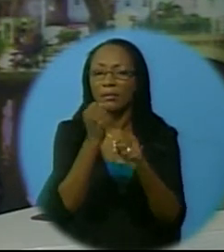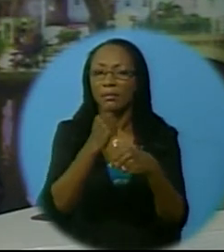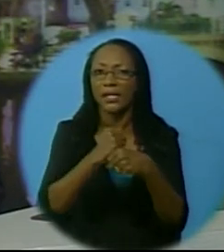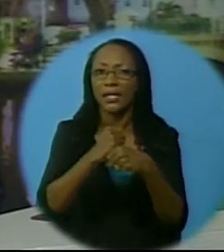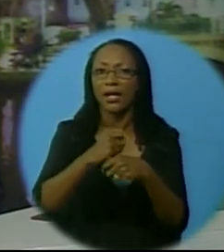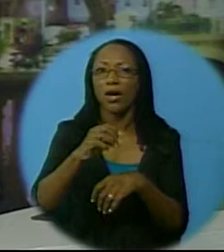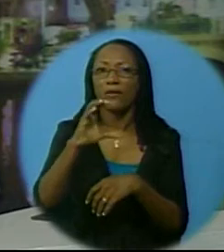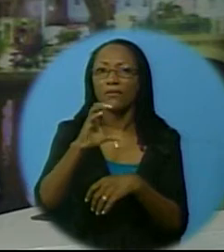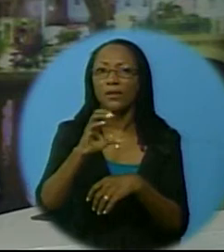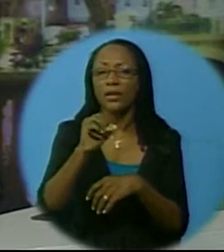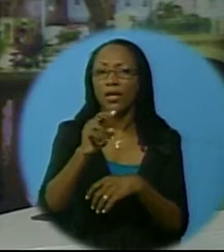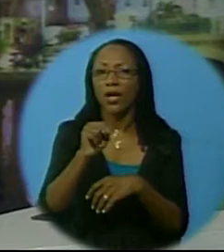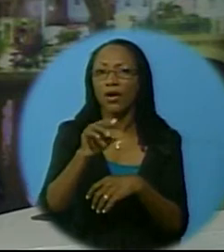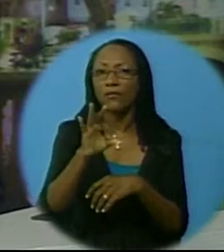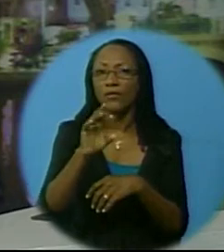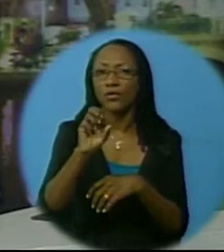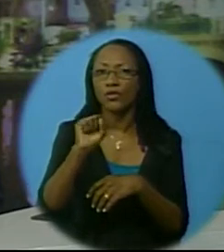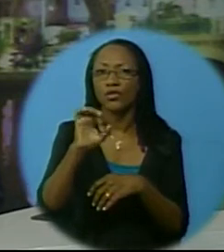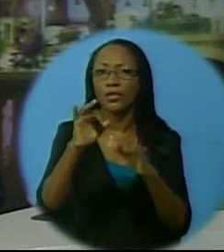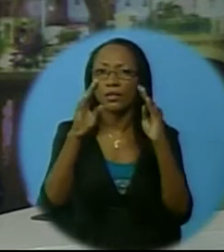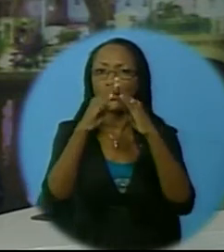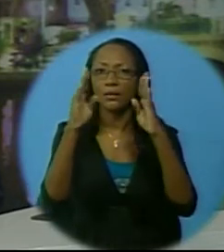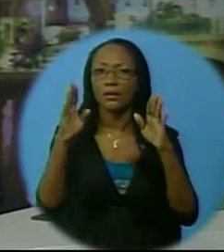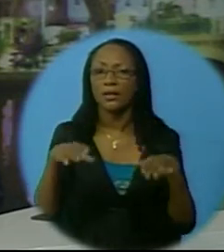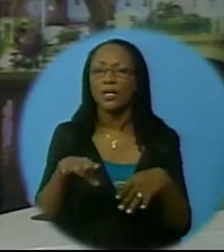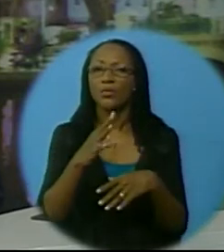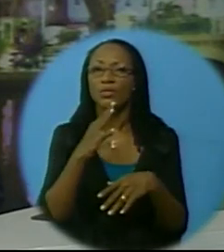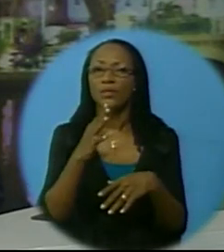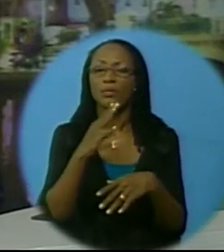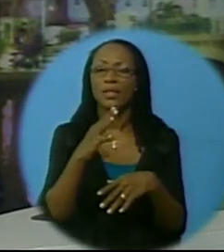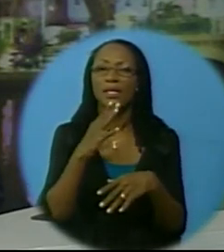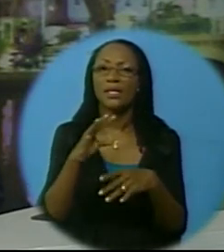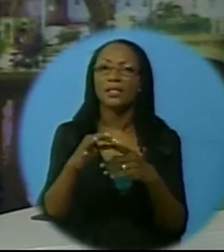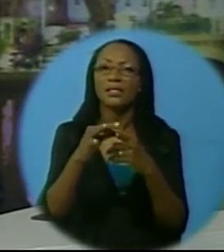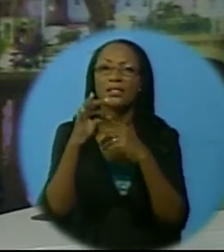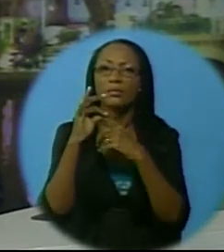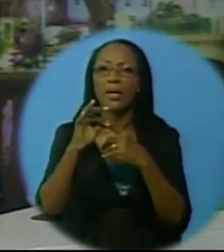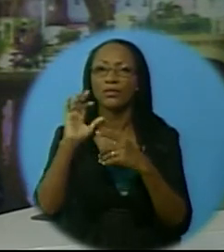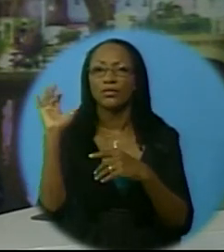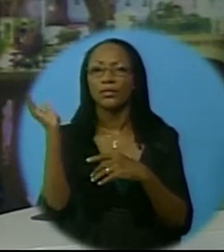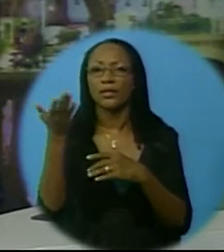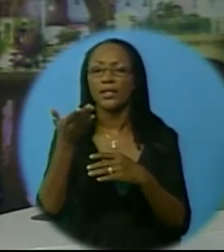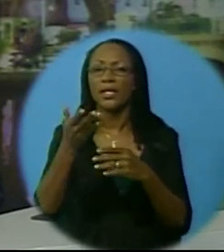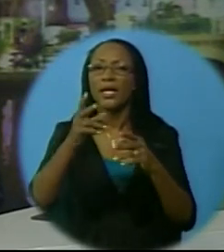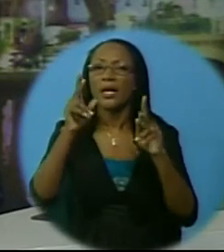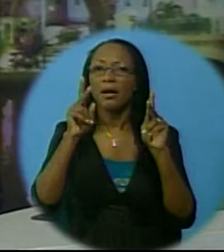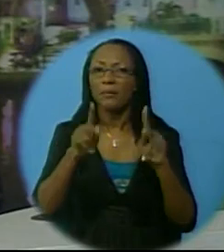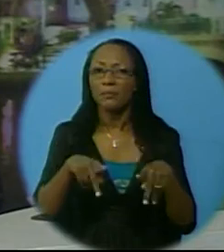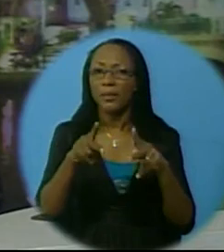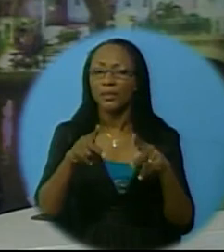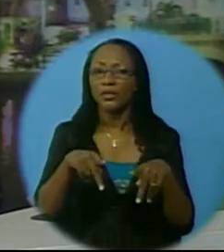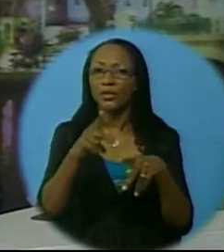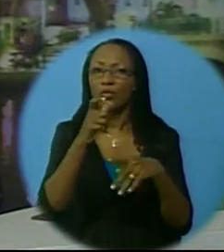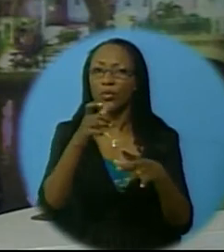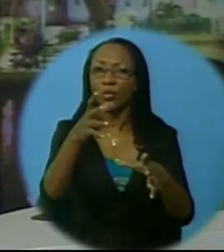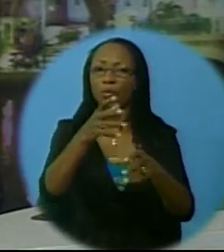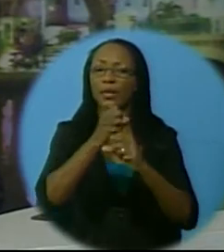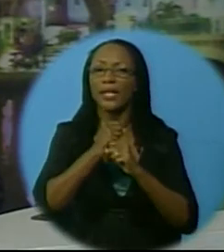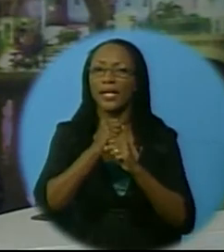Senator McLean was speaking at a special ceremony to recognize this year's recipients of scholarships granted by the Chinese